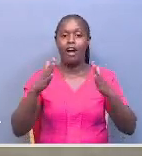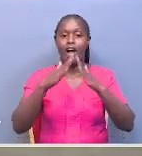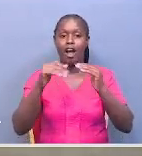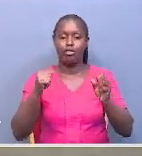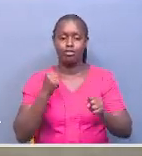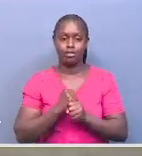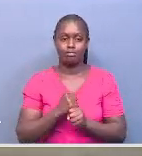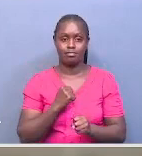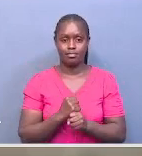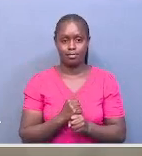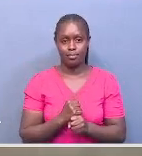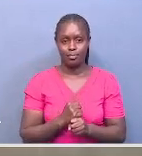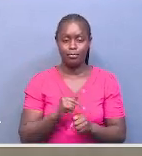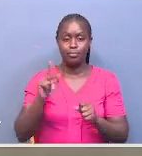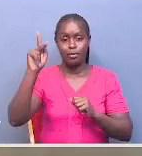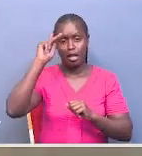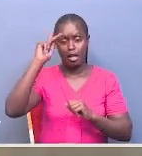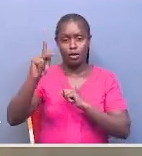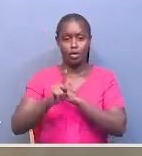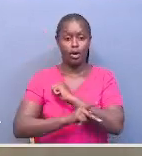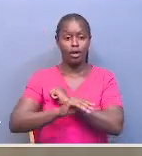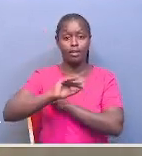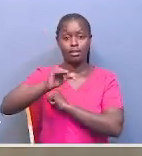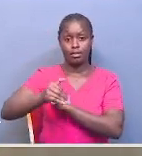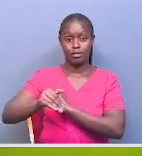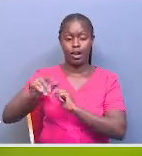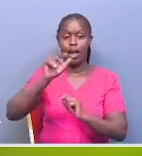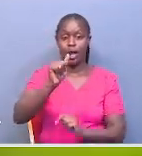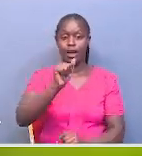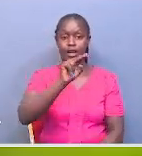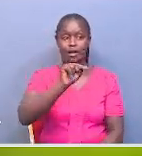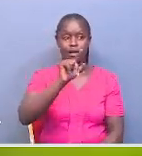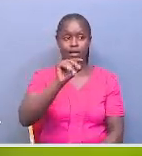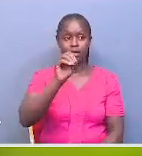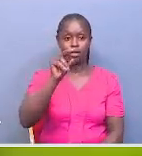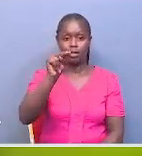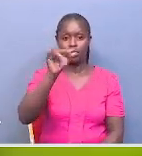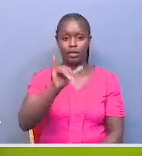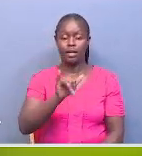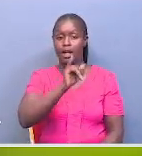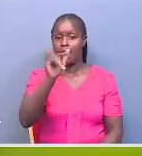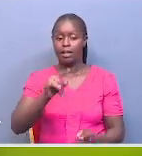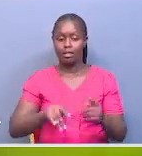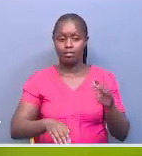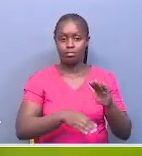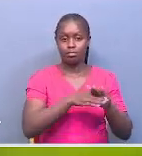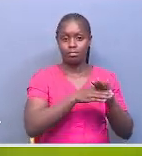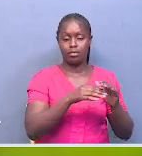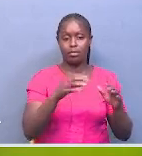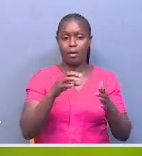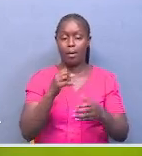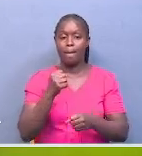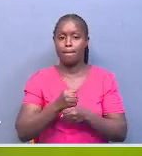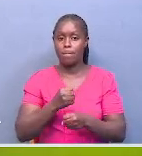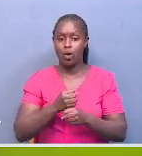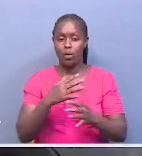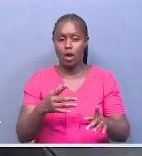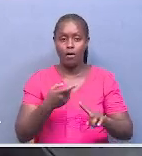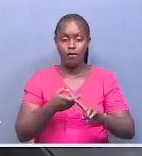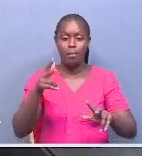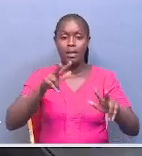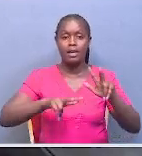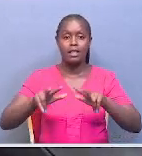In Kerugoya town, Clinical Officer Anthony Kariuki is yet another dismissed former employee of Kirinyaga County